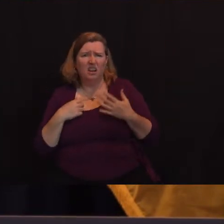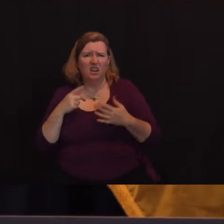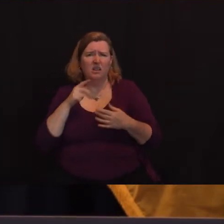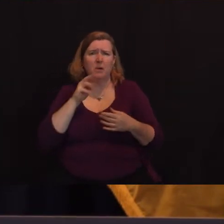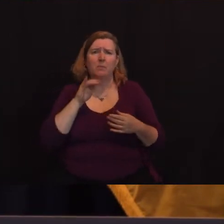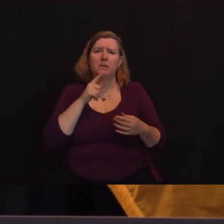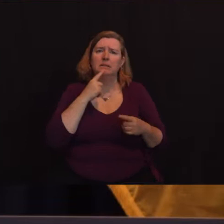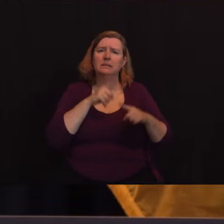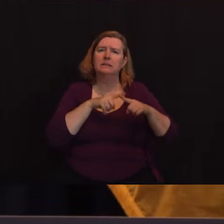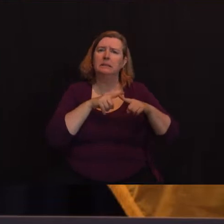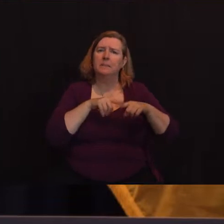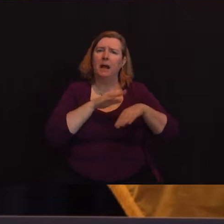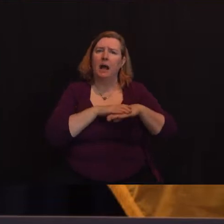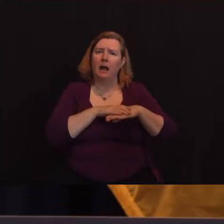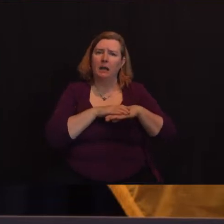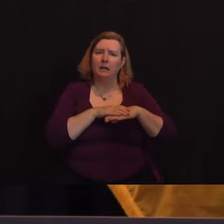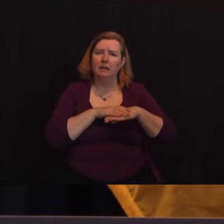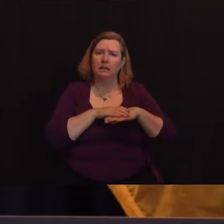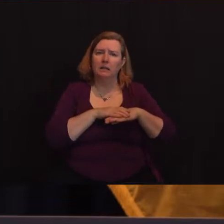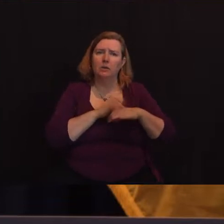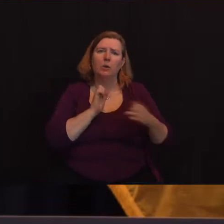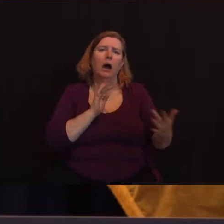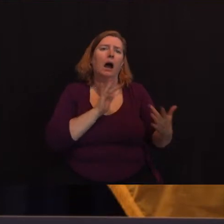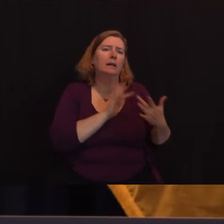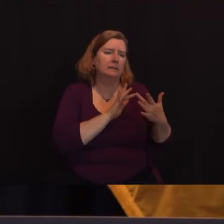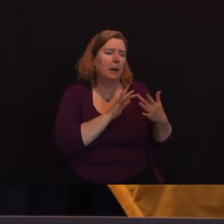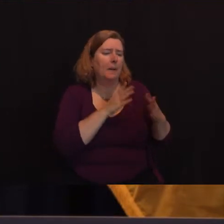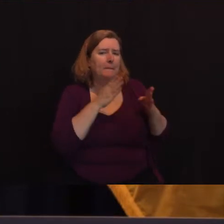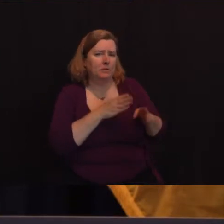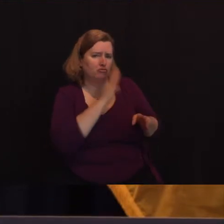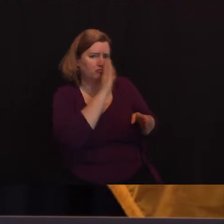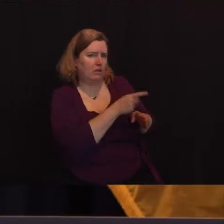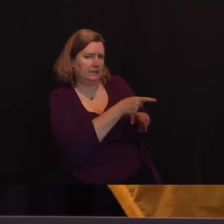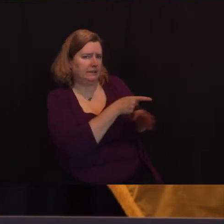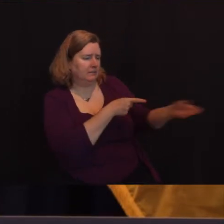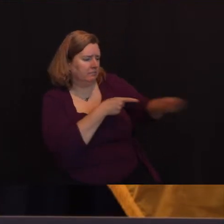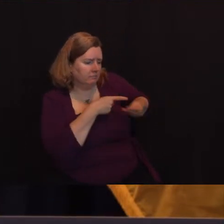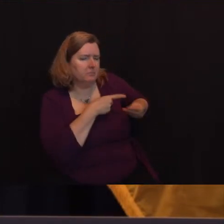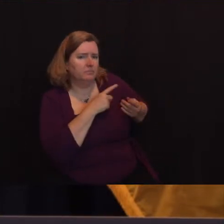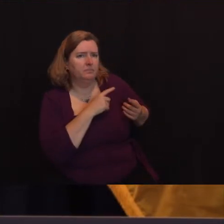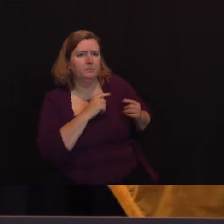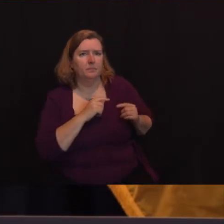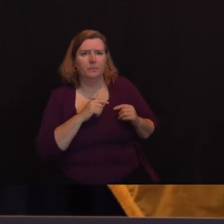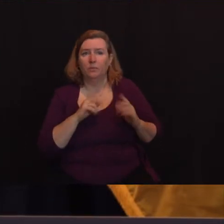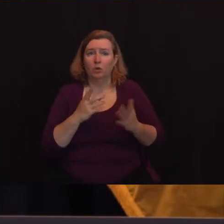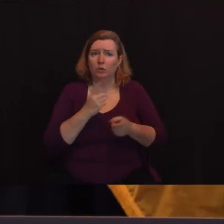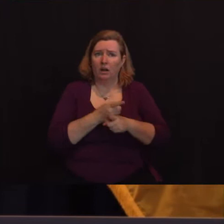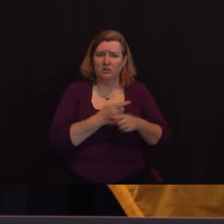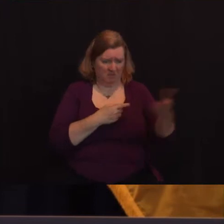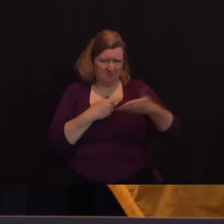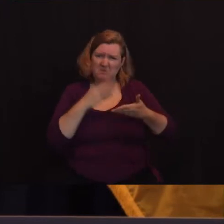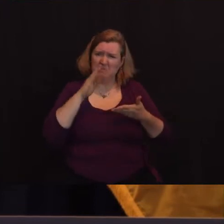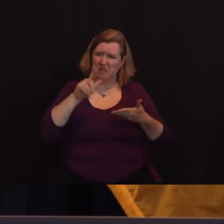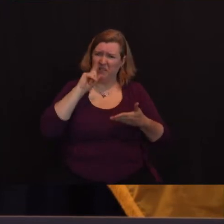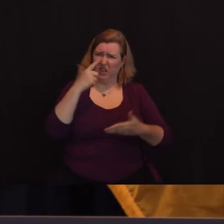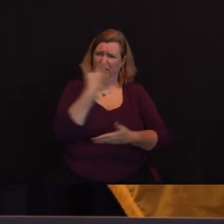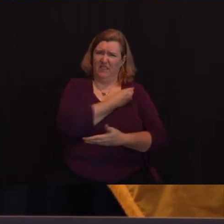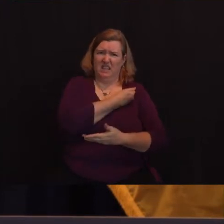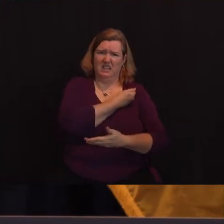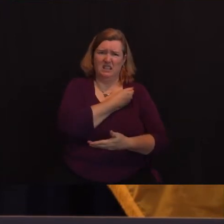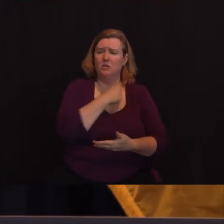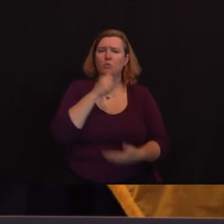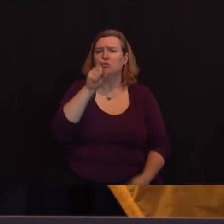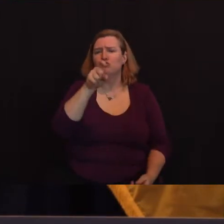situation, so we're happy to follow up with that individual directly. That should not be happening. I